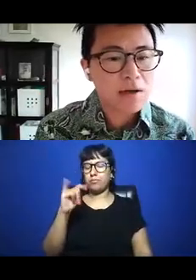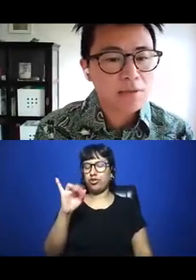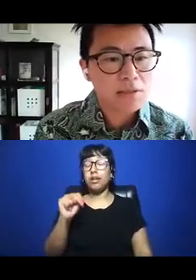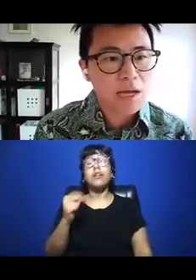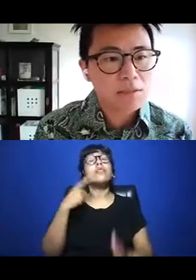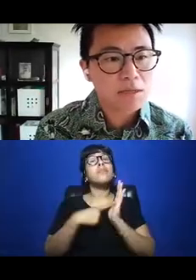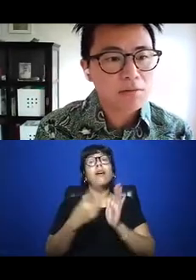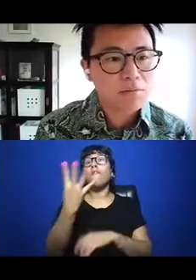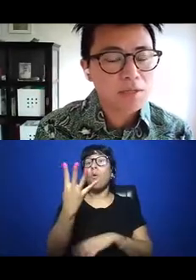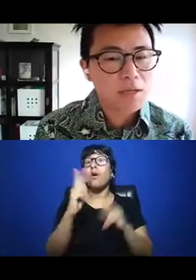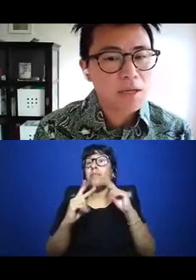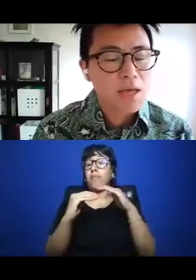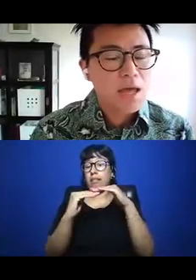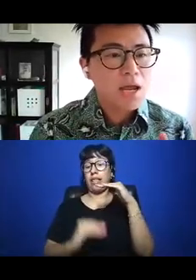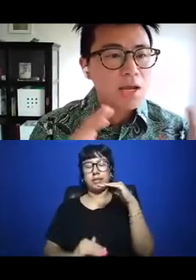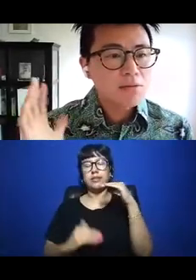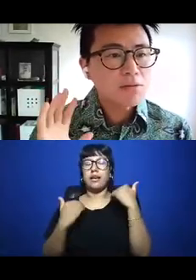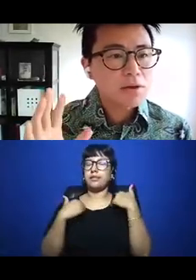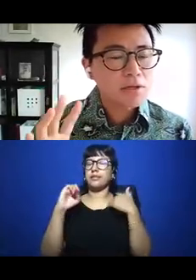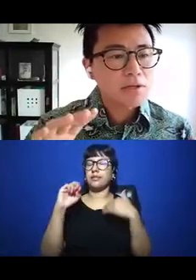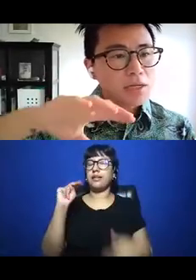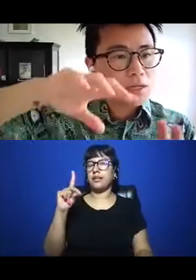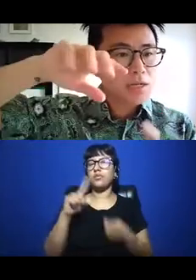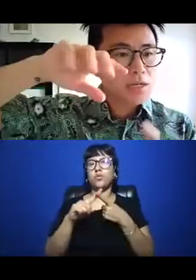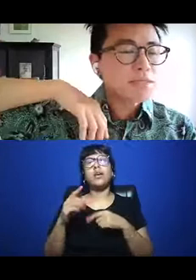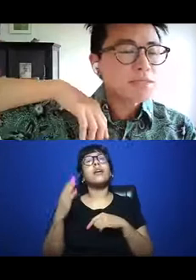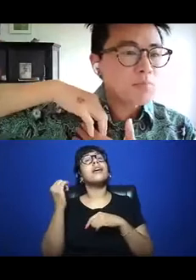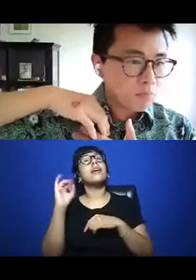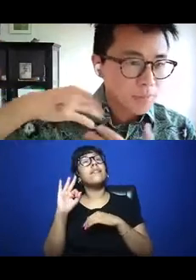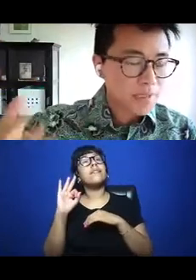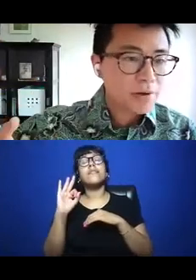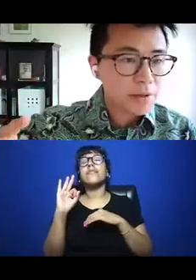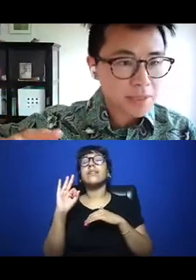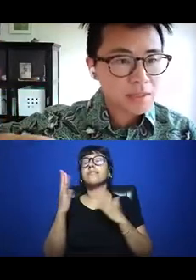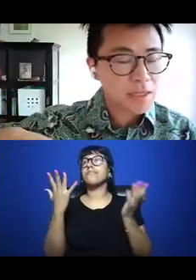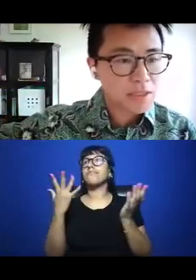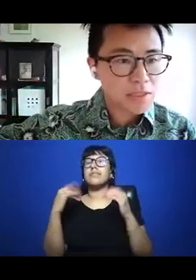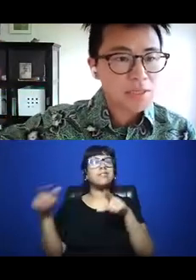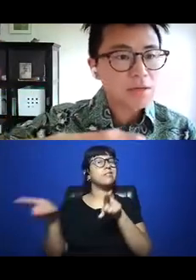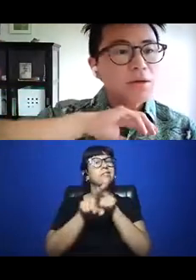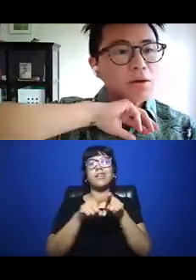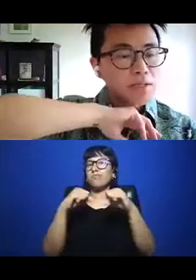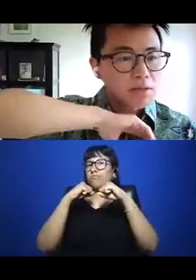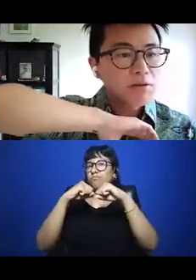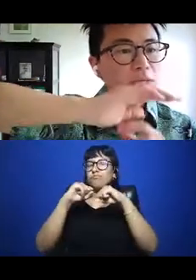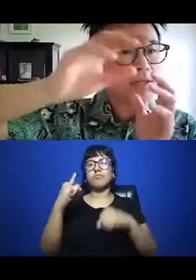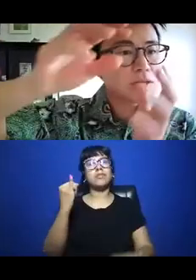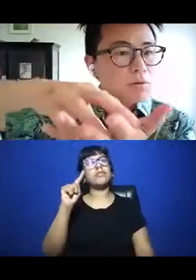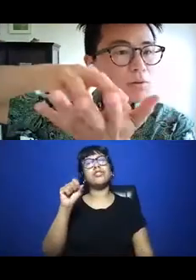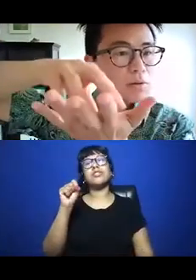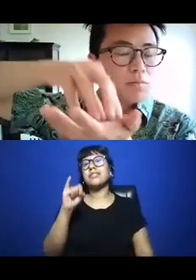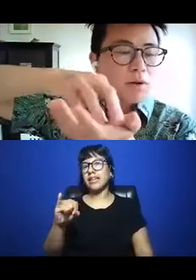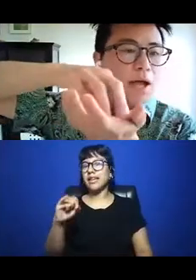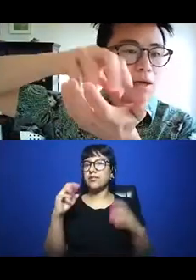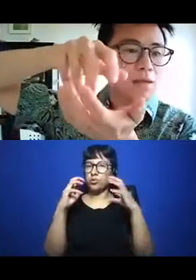people or less, it's end-to-end encrypted. And anything larger, it has the same security basically as Jitsi. It's encrypted